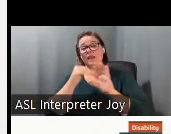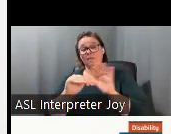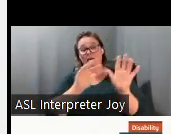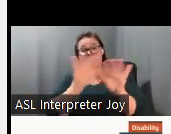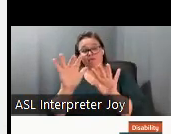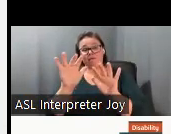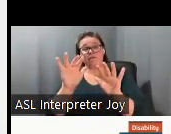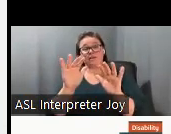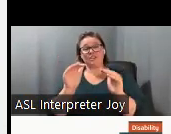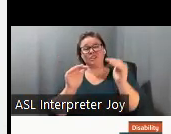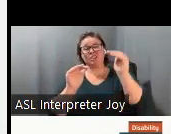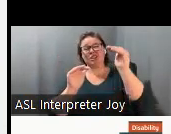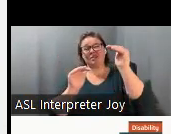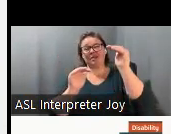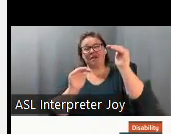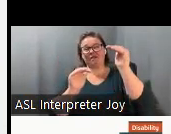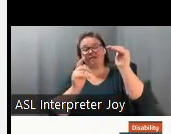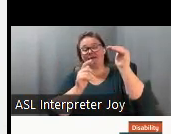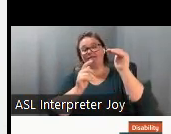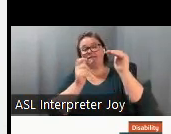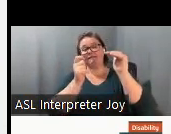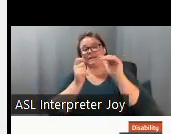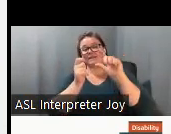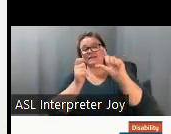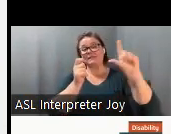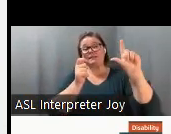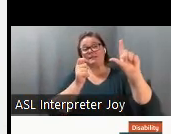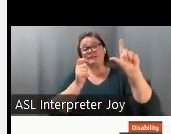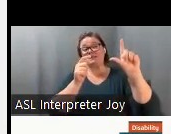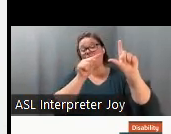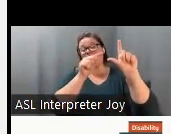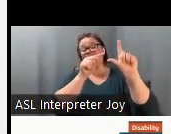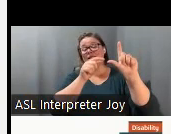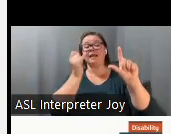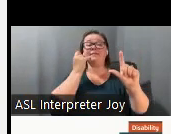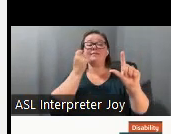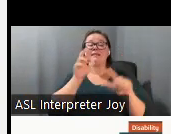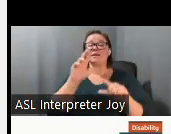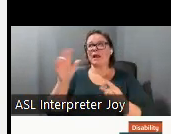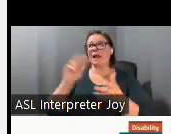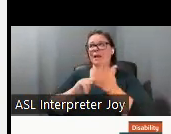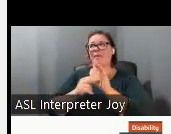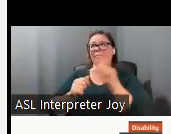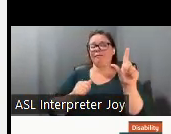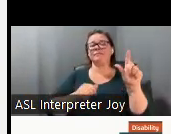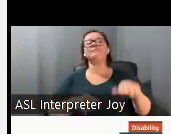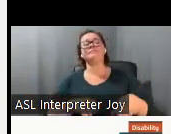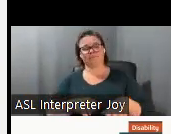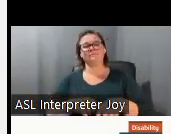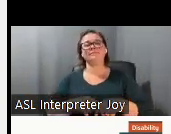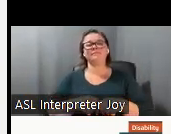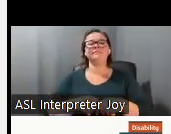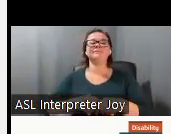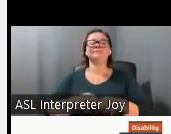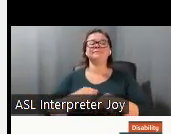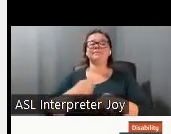just above that, or a little further in the upper left-hand corner, if I said right-hand corner, I meant left-hand corner, is